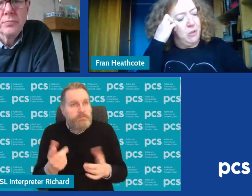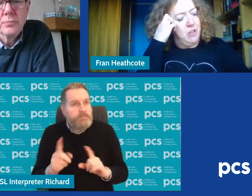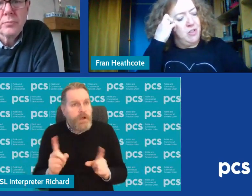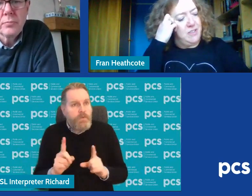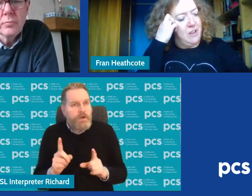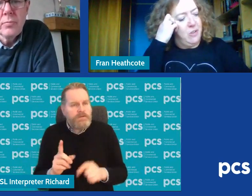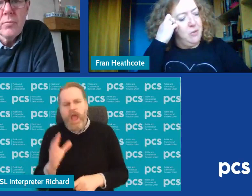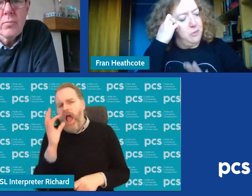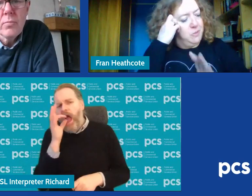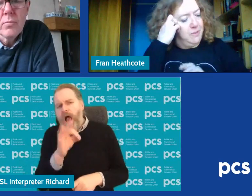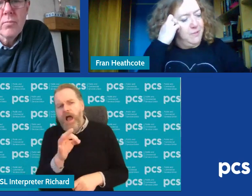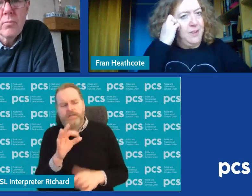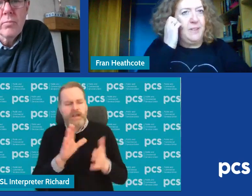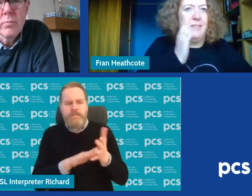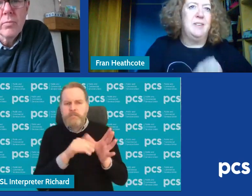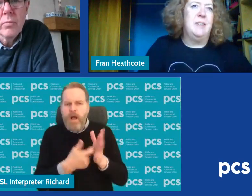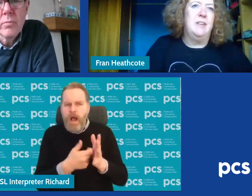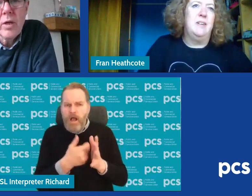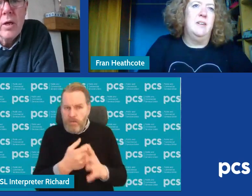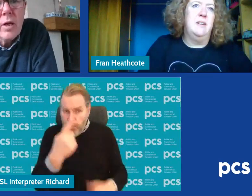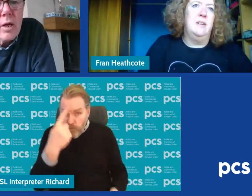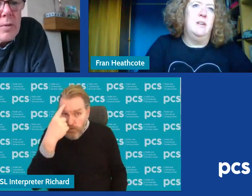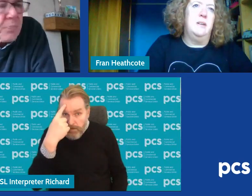there's anything you want to just say on those specifics.